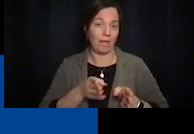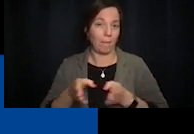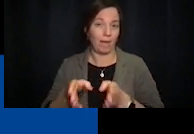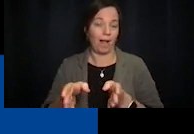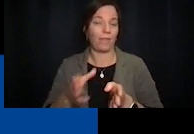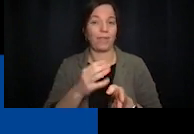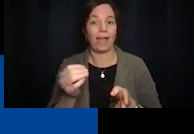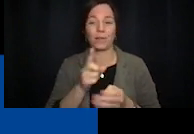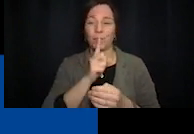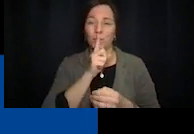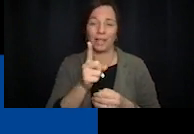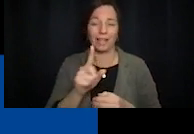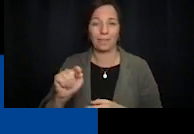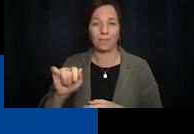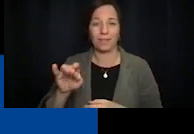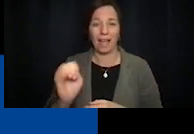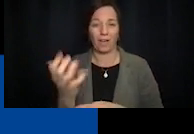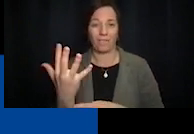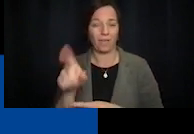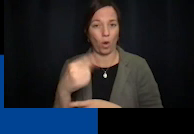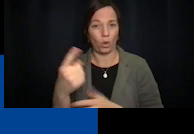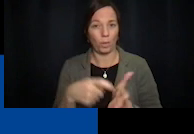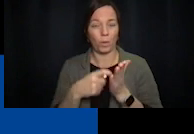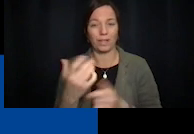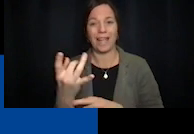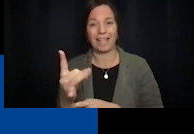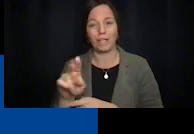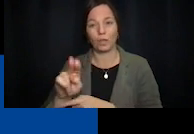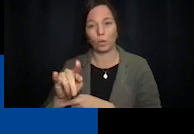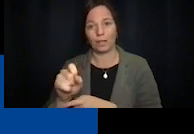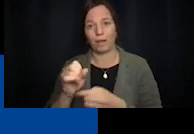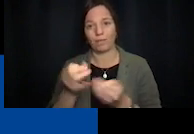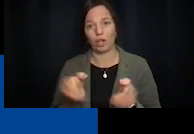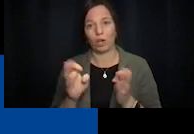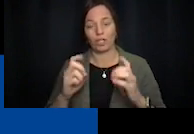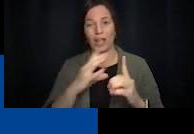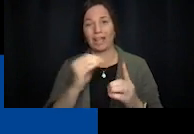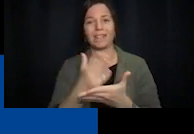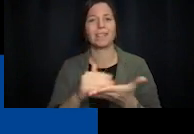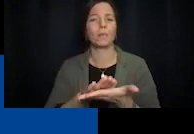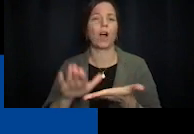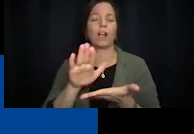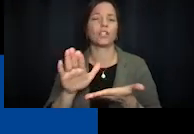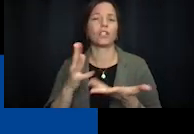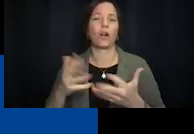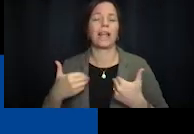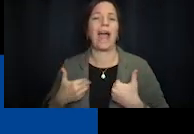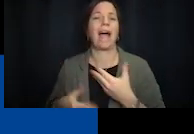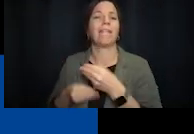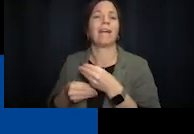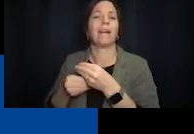And really Title V only requires 18 units of general education, and some of our colleges have built additional elements